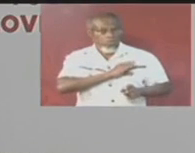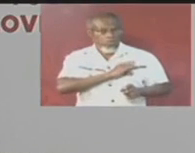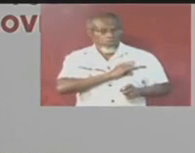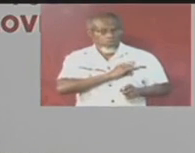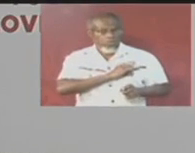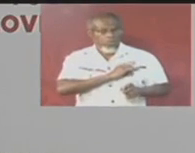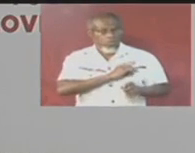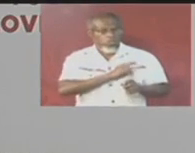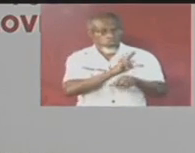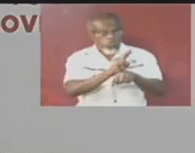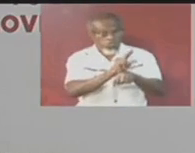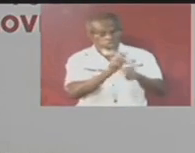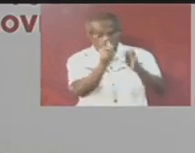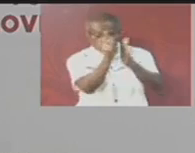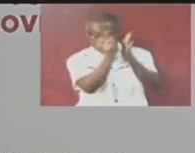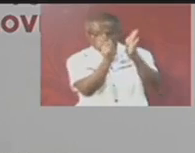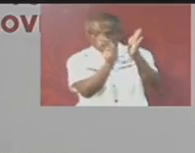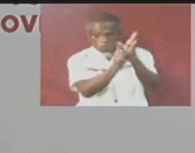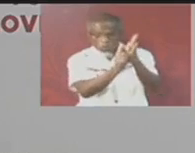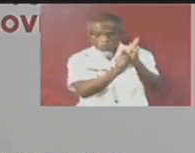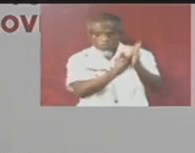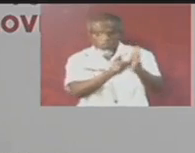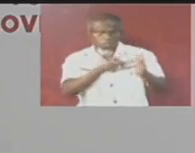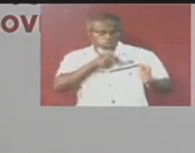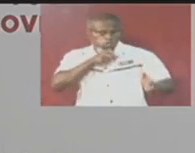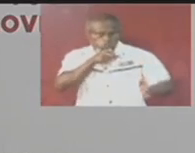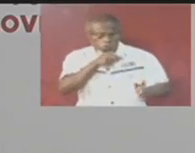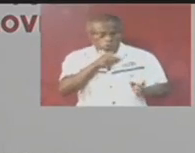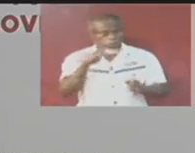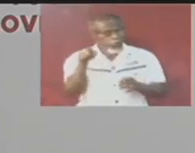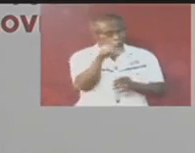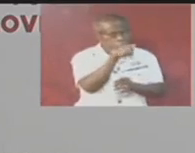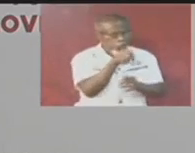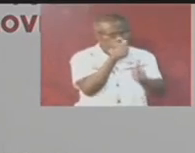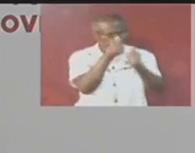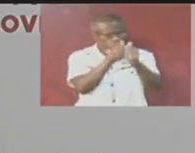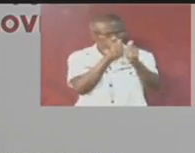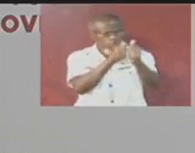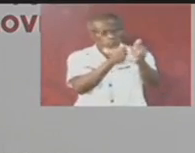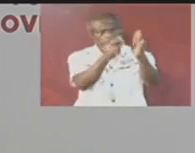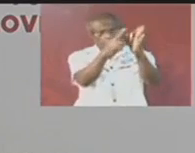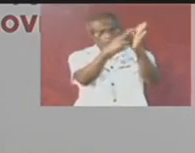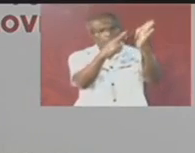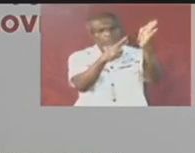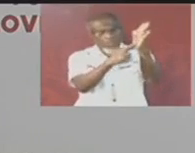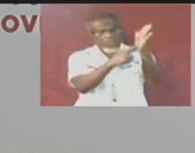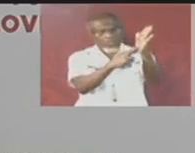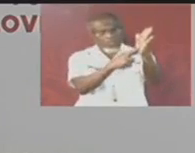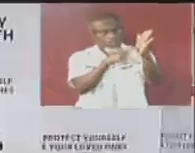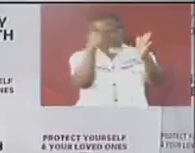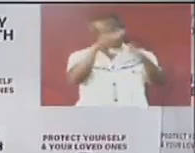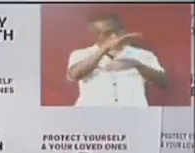to enforce these regulations for the good and benefit of every single one of us. I thank you.